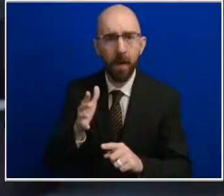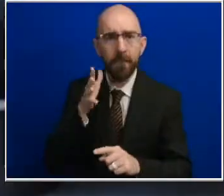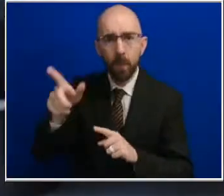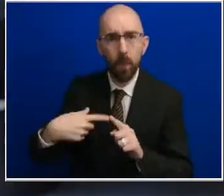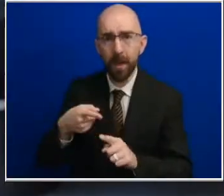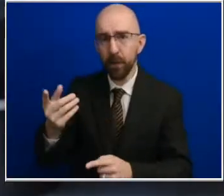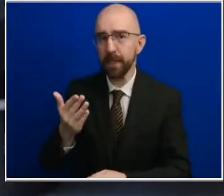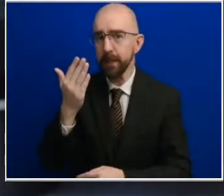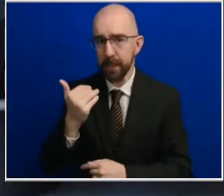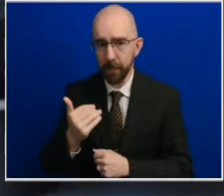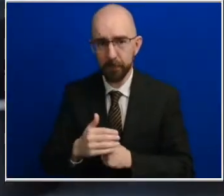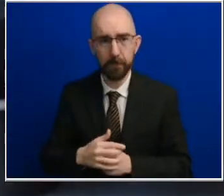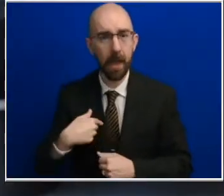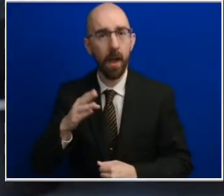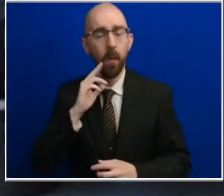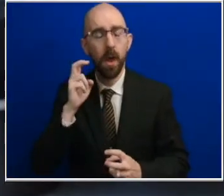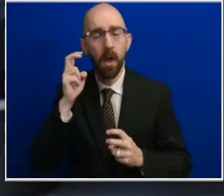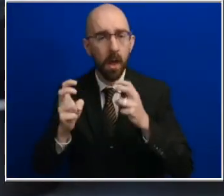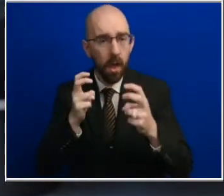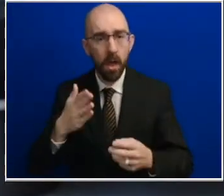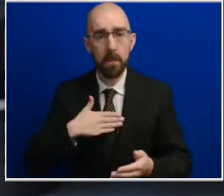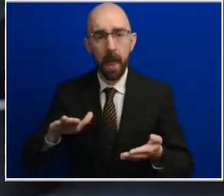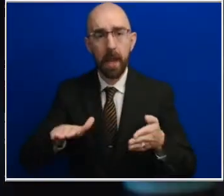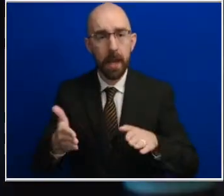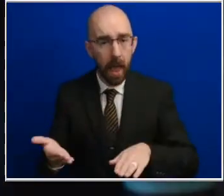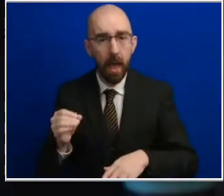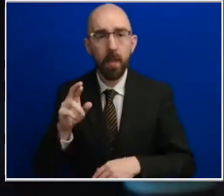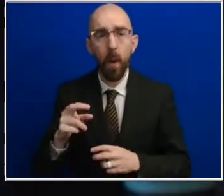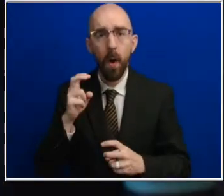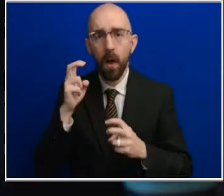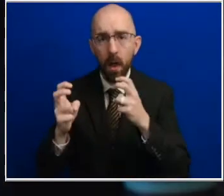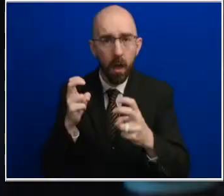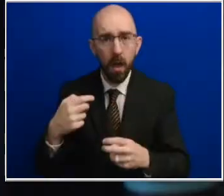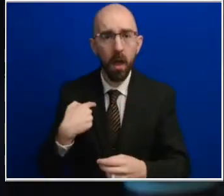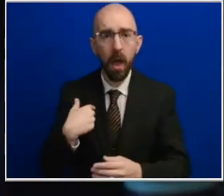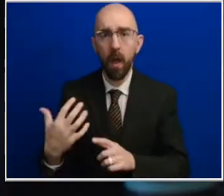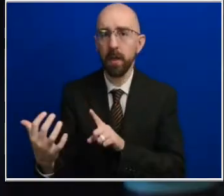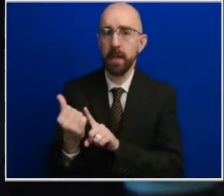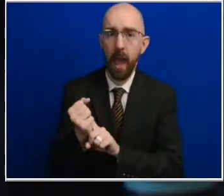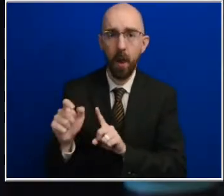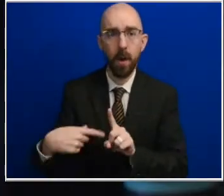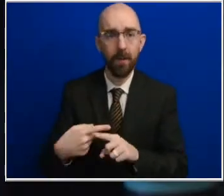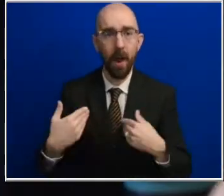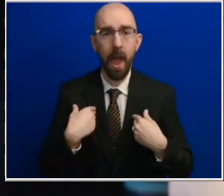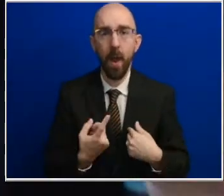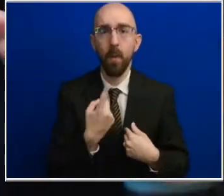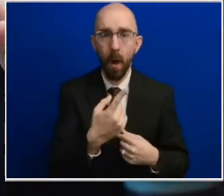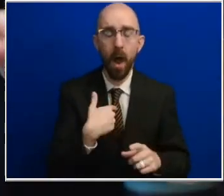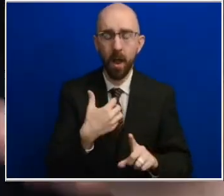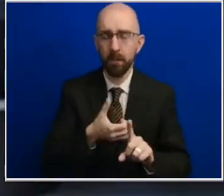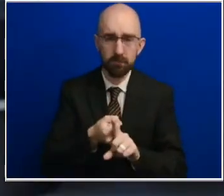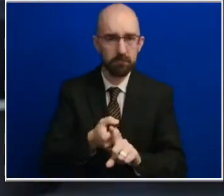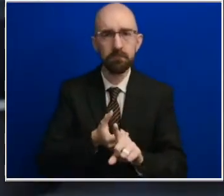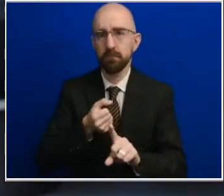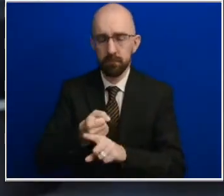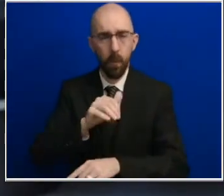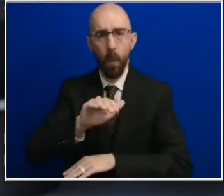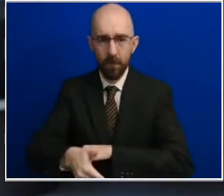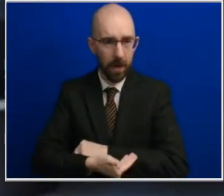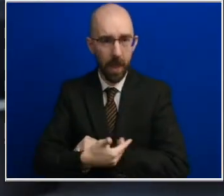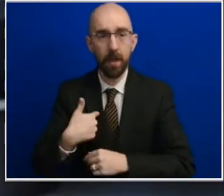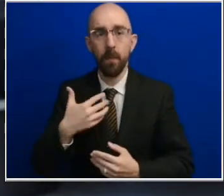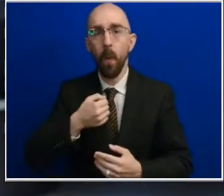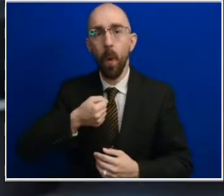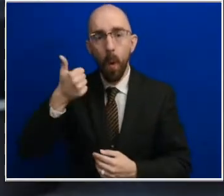would hallucinate my death, or I would hallucinate being attacked. Once I had one, I had multiple throughout the night. As I got older, the more that my brain